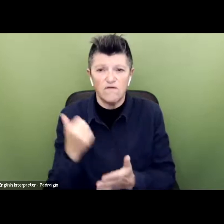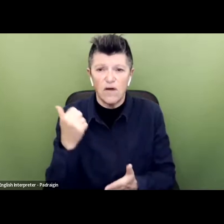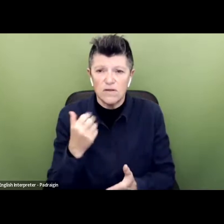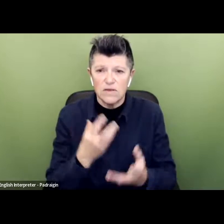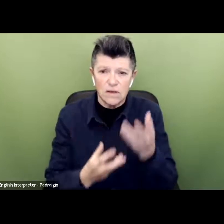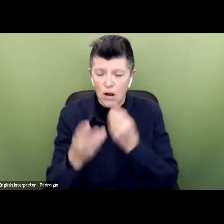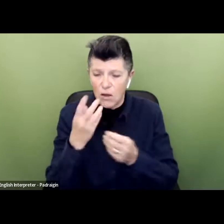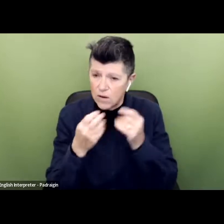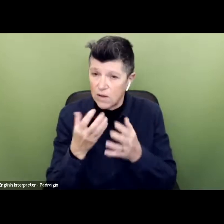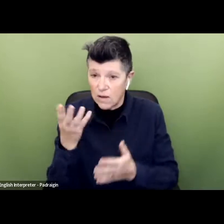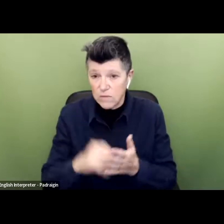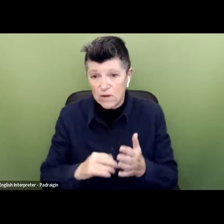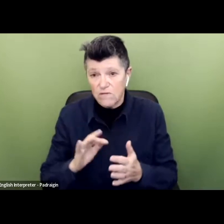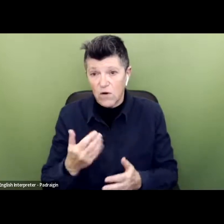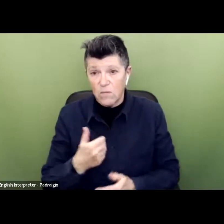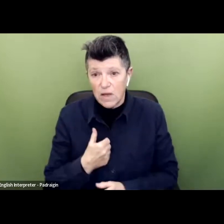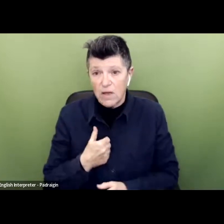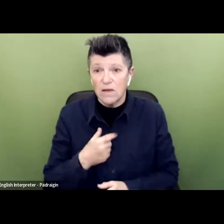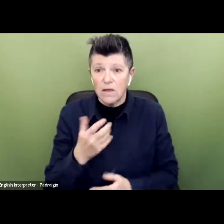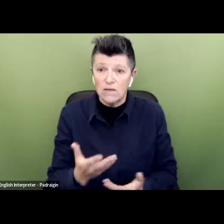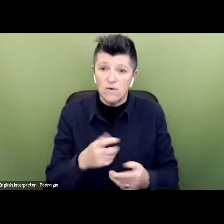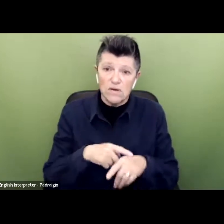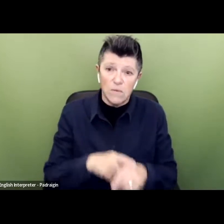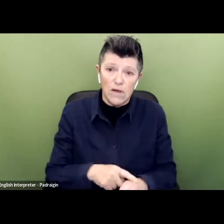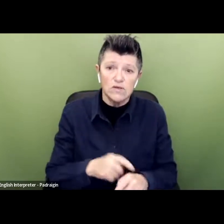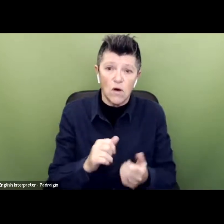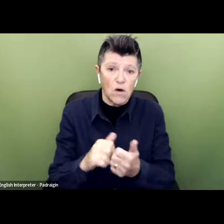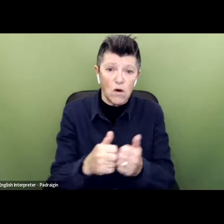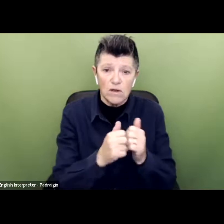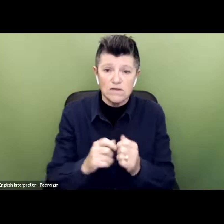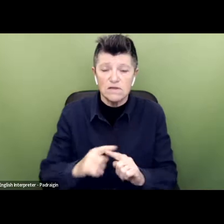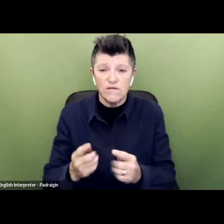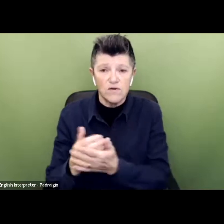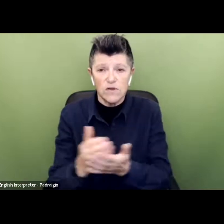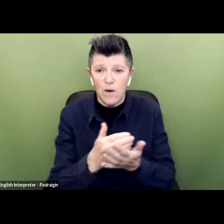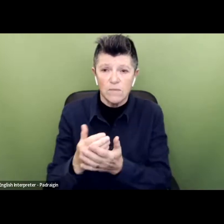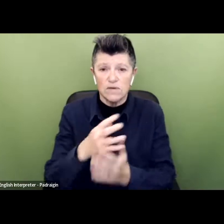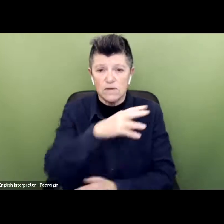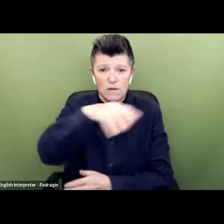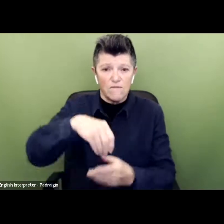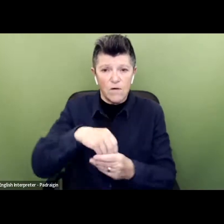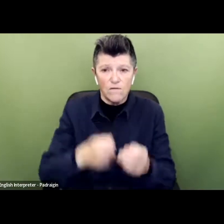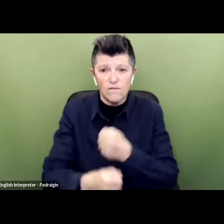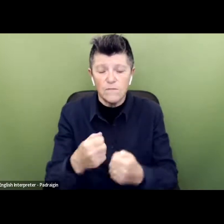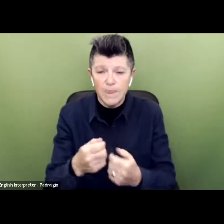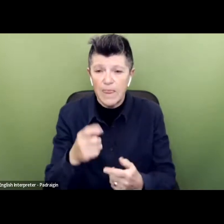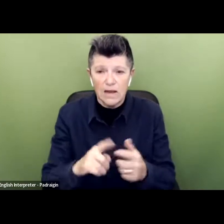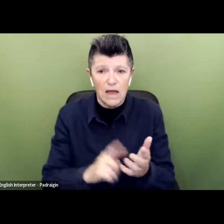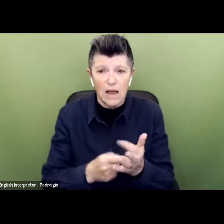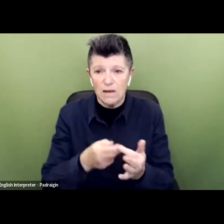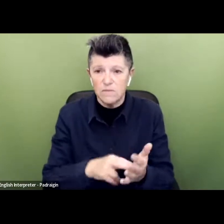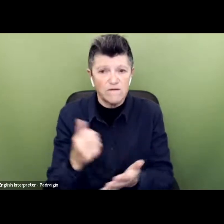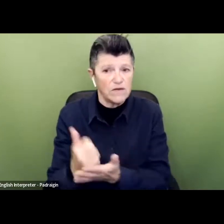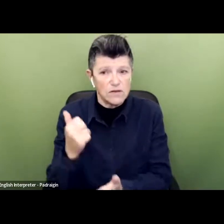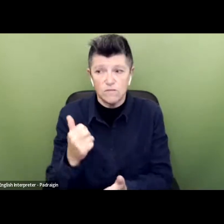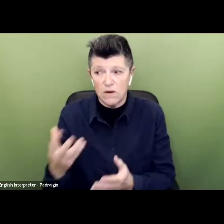me, but it's dependent upon colleagues from different departments getting involved, and Ellen's just been fantastic in being involved in much of the work we do. And